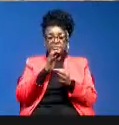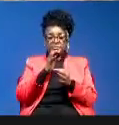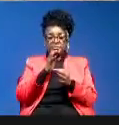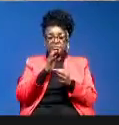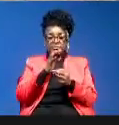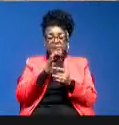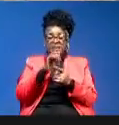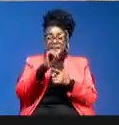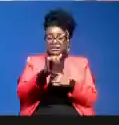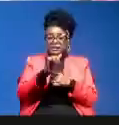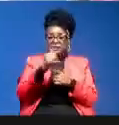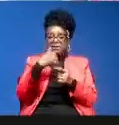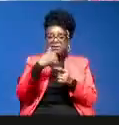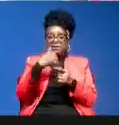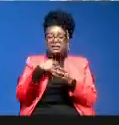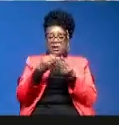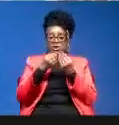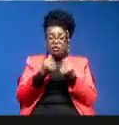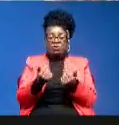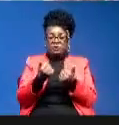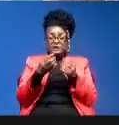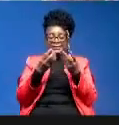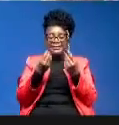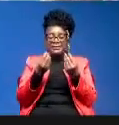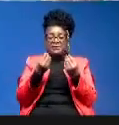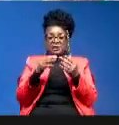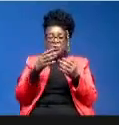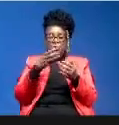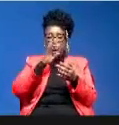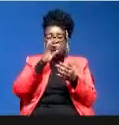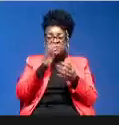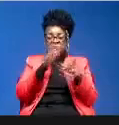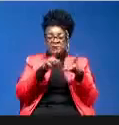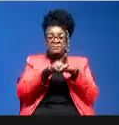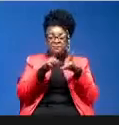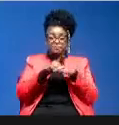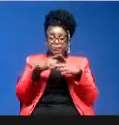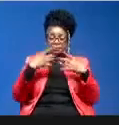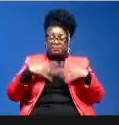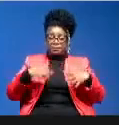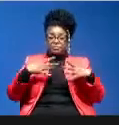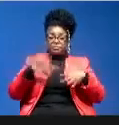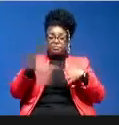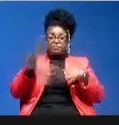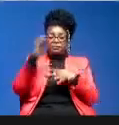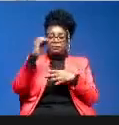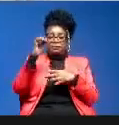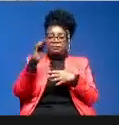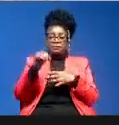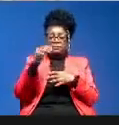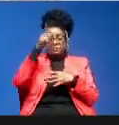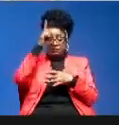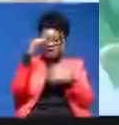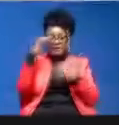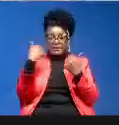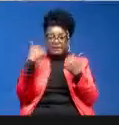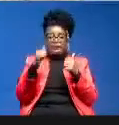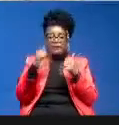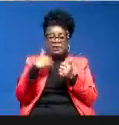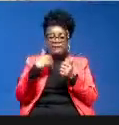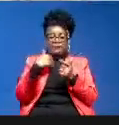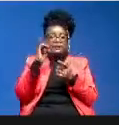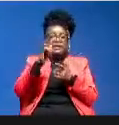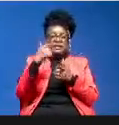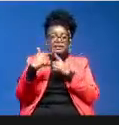This borehole has unlocked safe and easy access to clean water that residents of Sasab village have never experienced